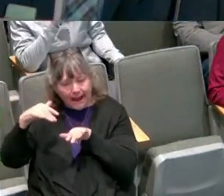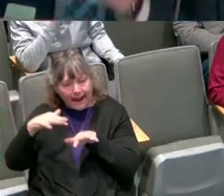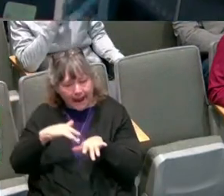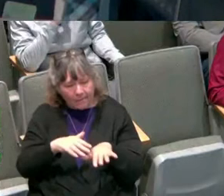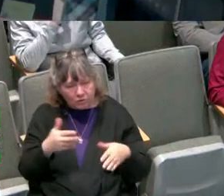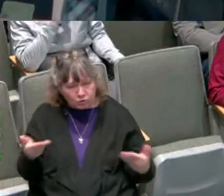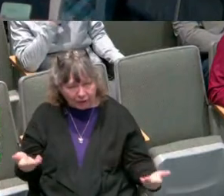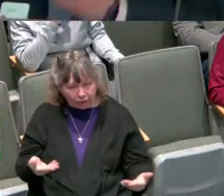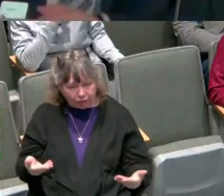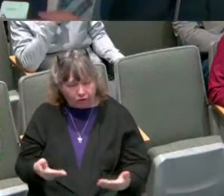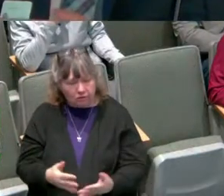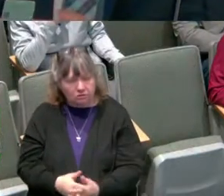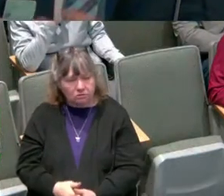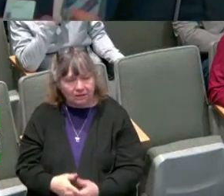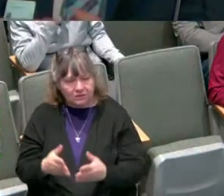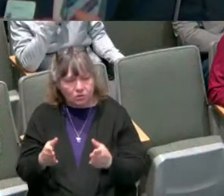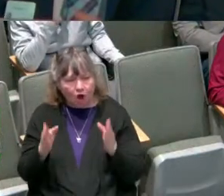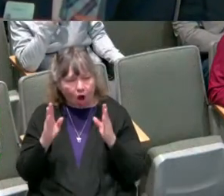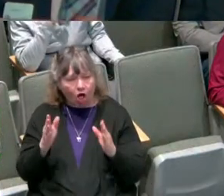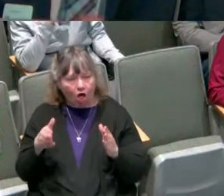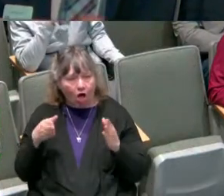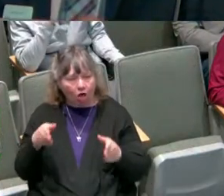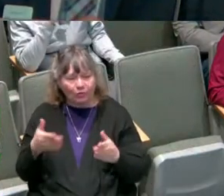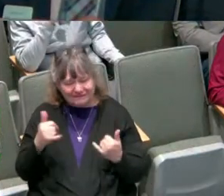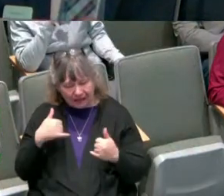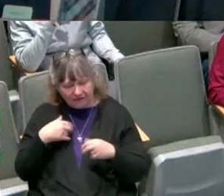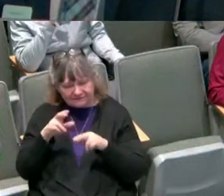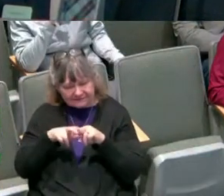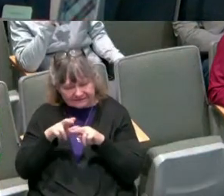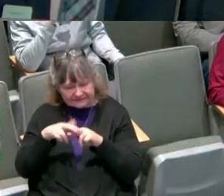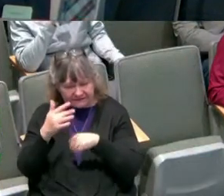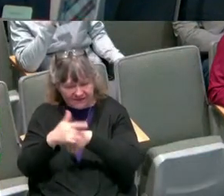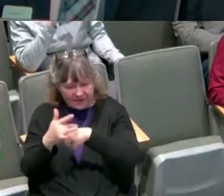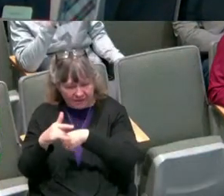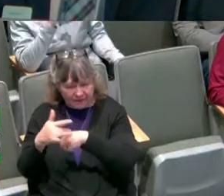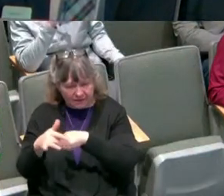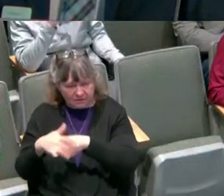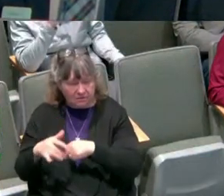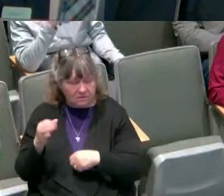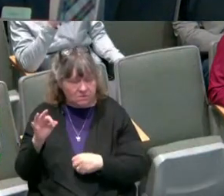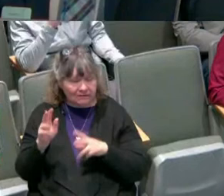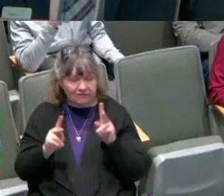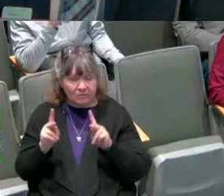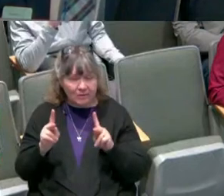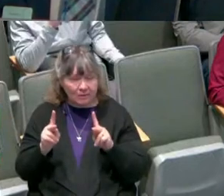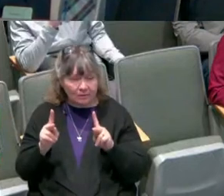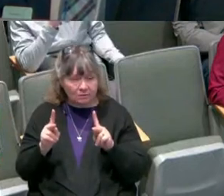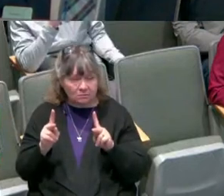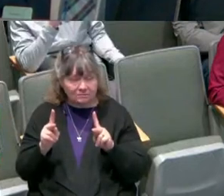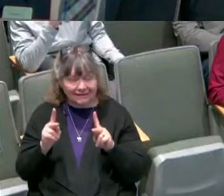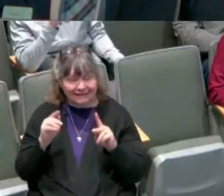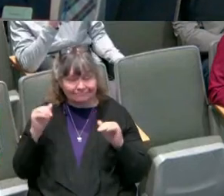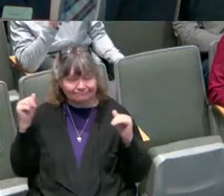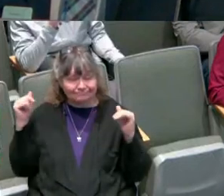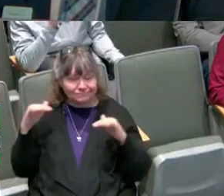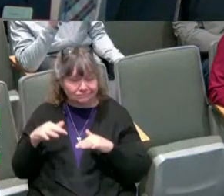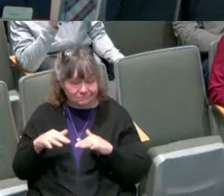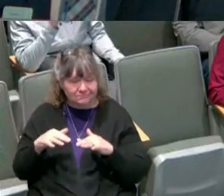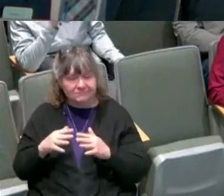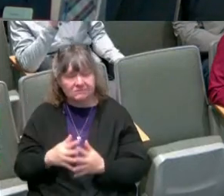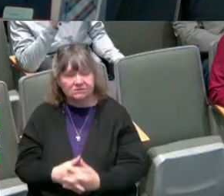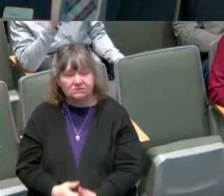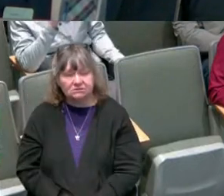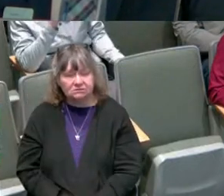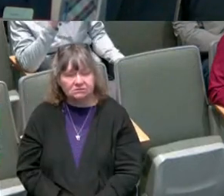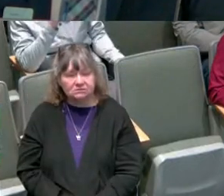this Hall we still have some seats available so if people can make room